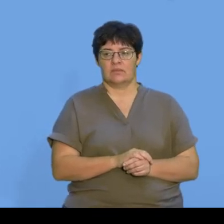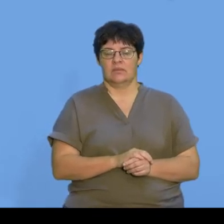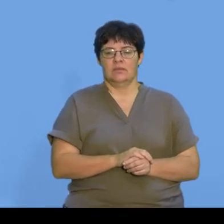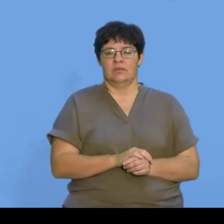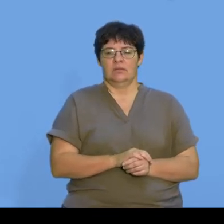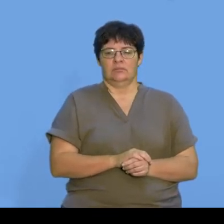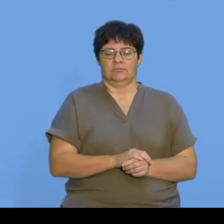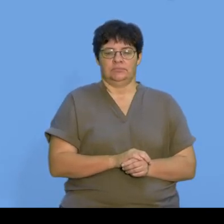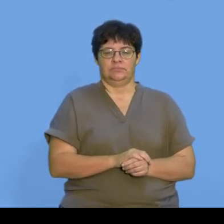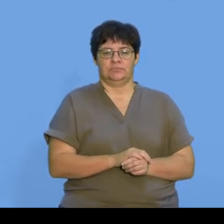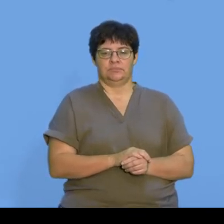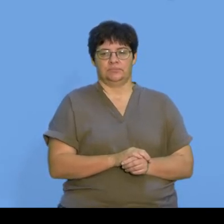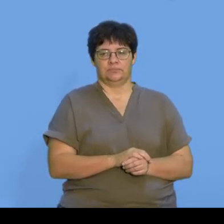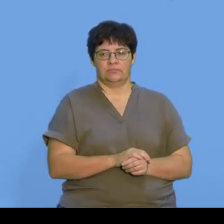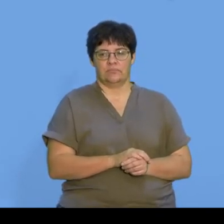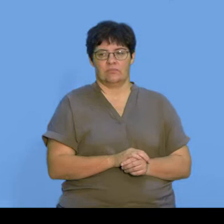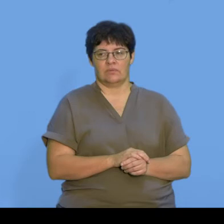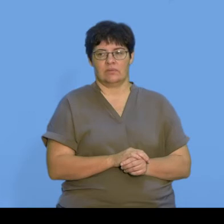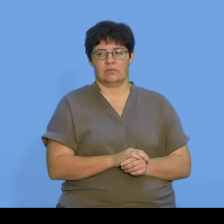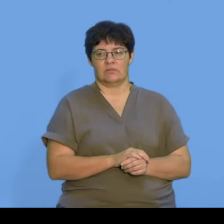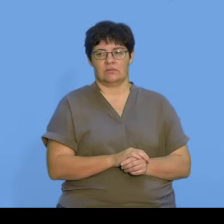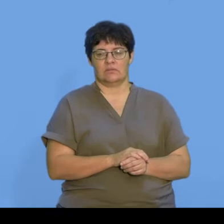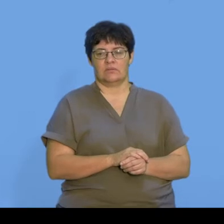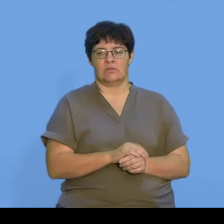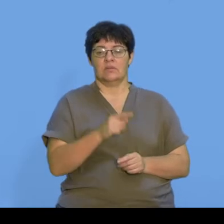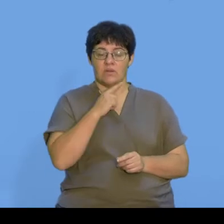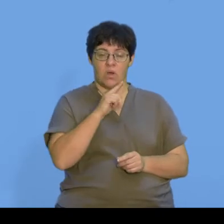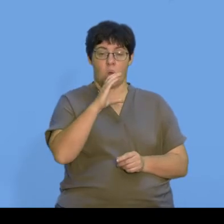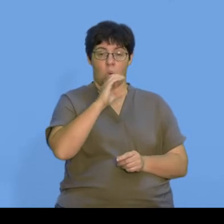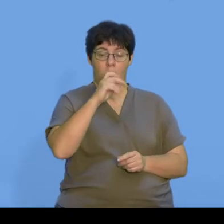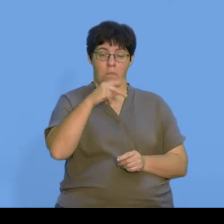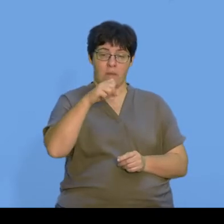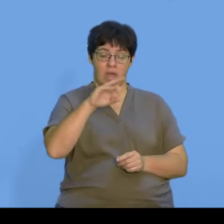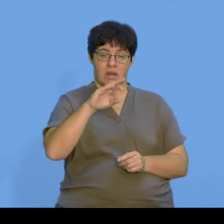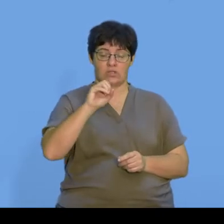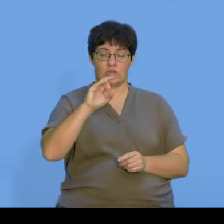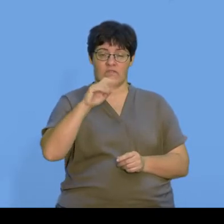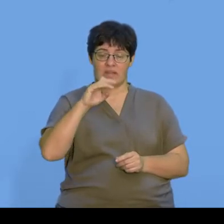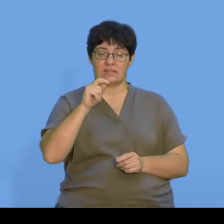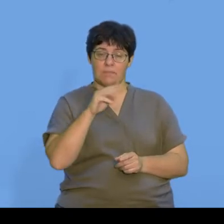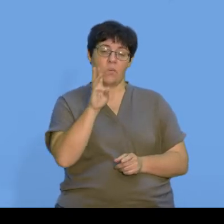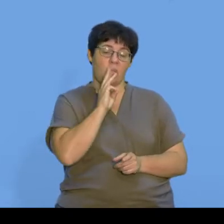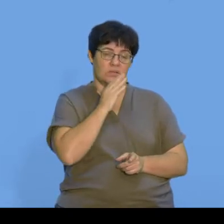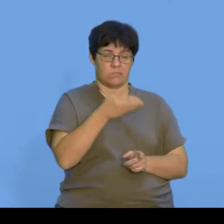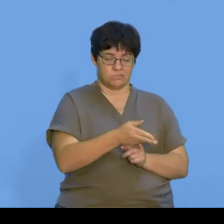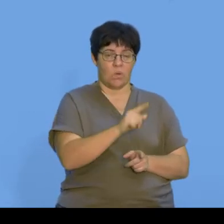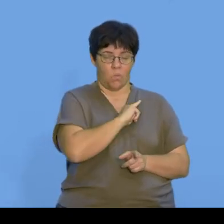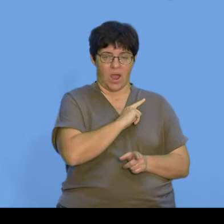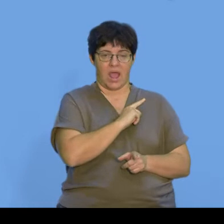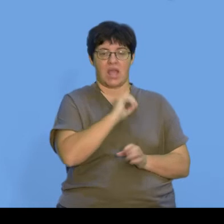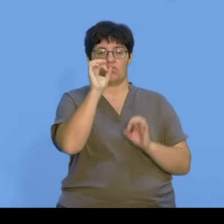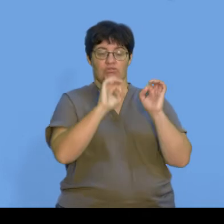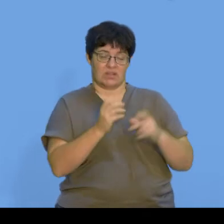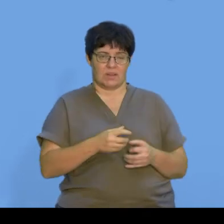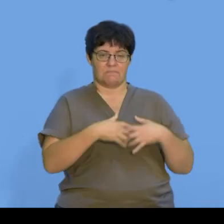So this is our hydrated copper sulfate, okay? So this copper sulfate contains water which has formed those